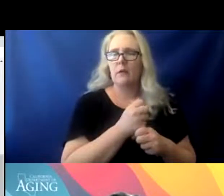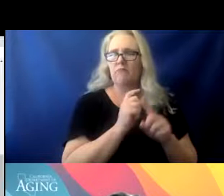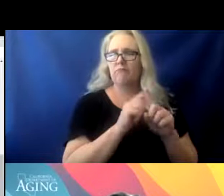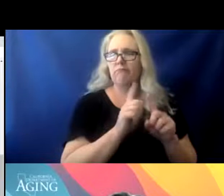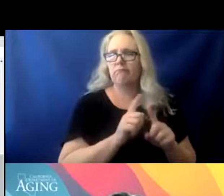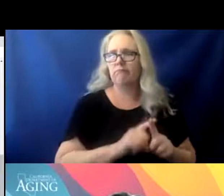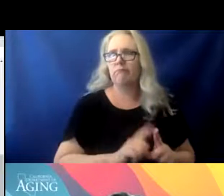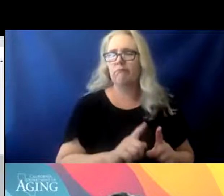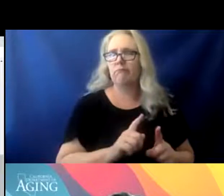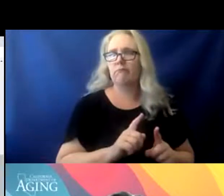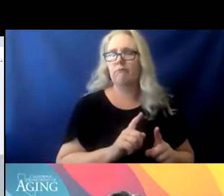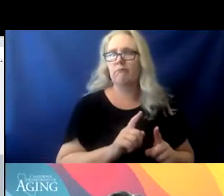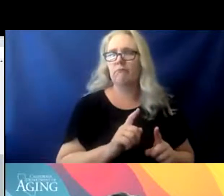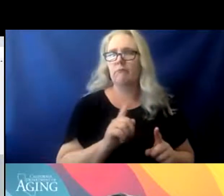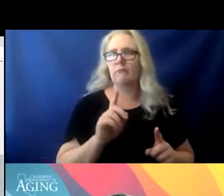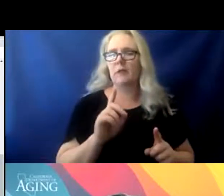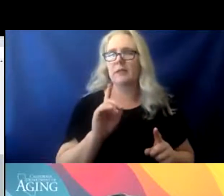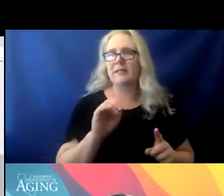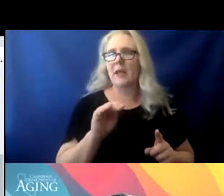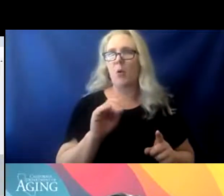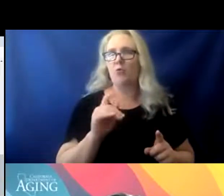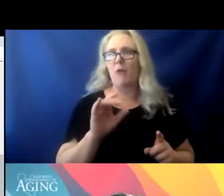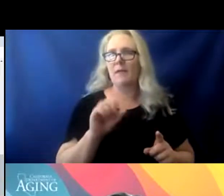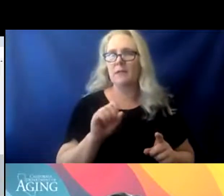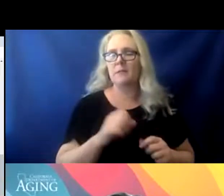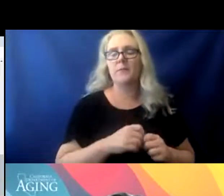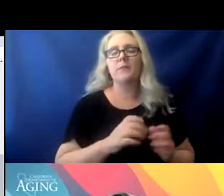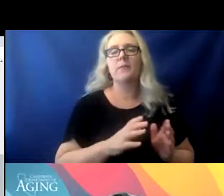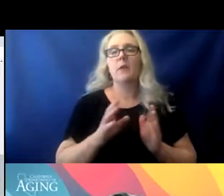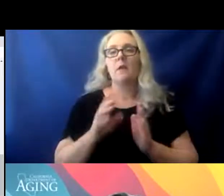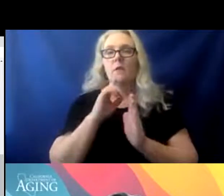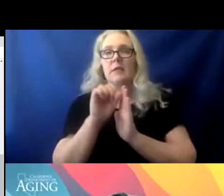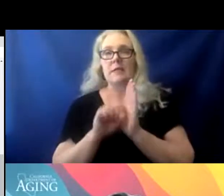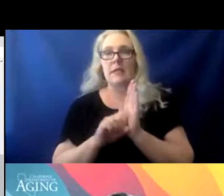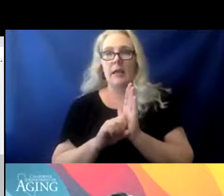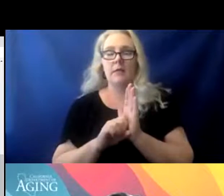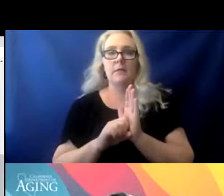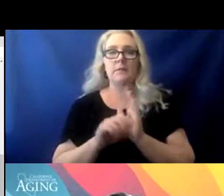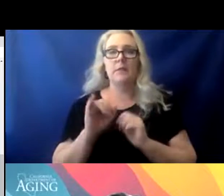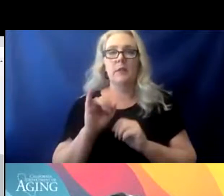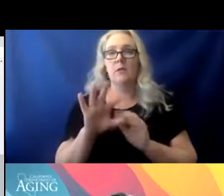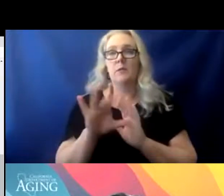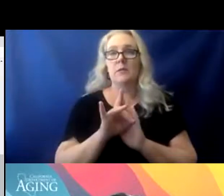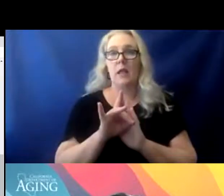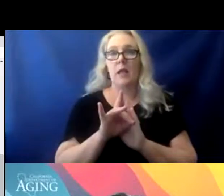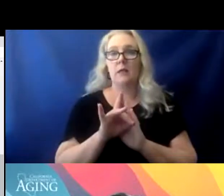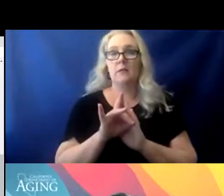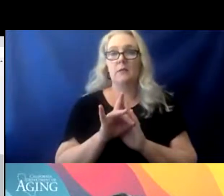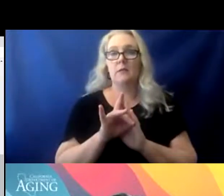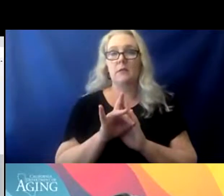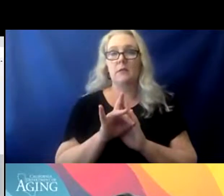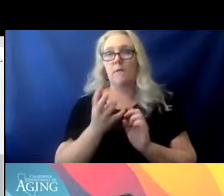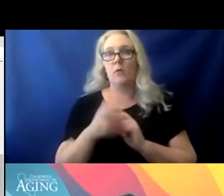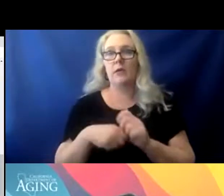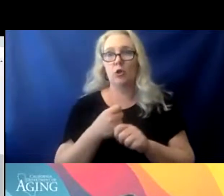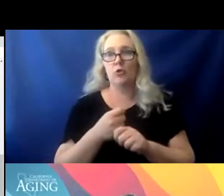of demographics for the state. If you select a bundle of years so